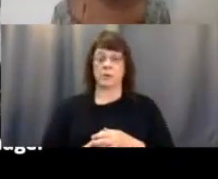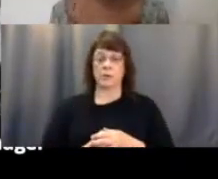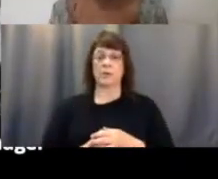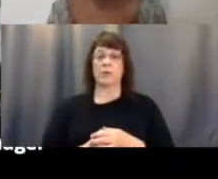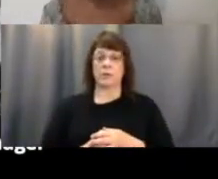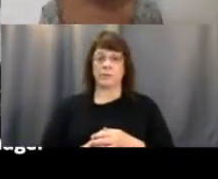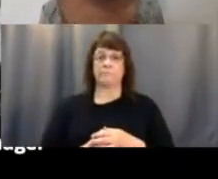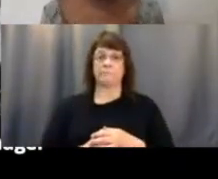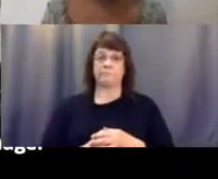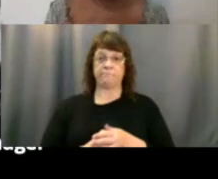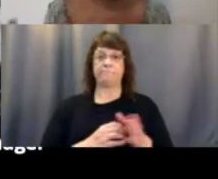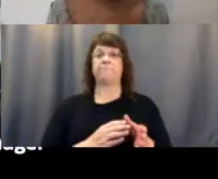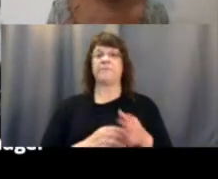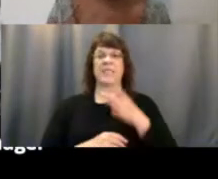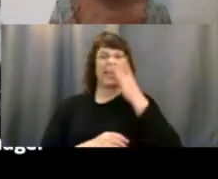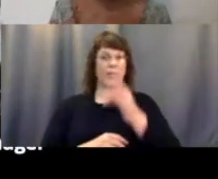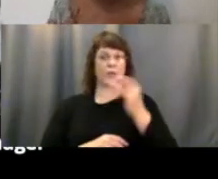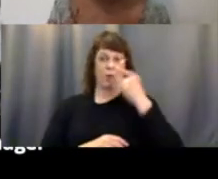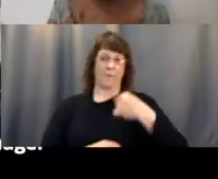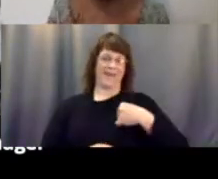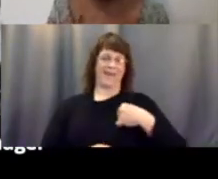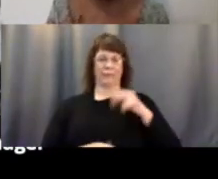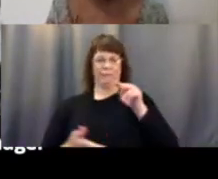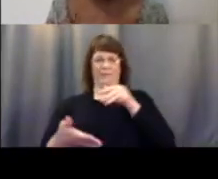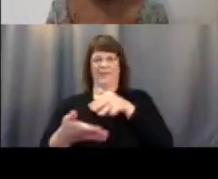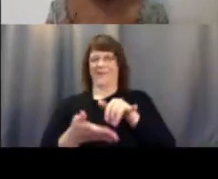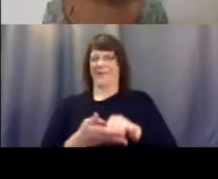quite a bit, and it's interesting for me at least to study.